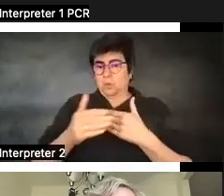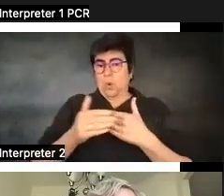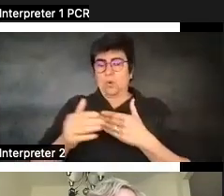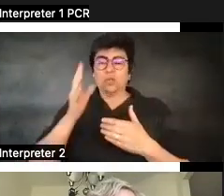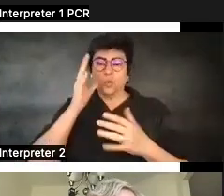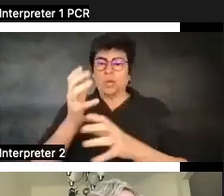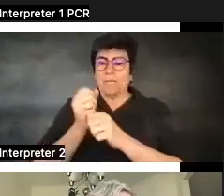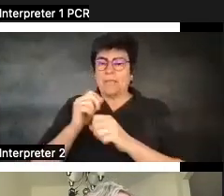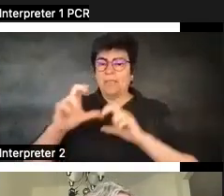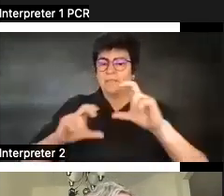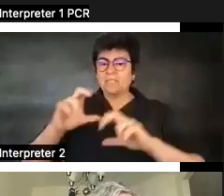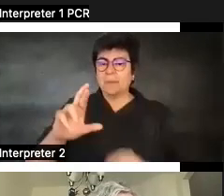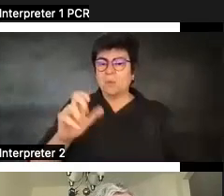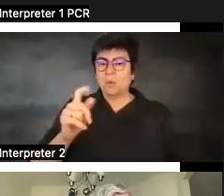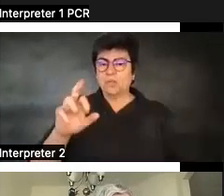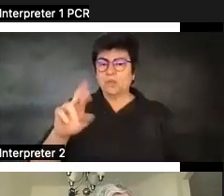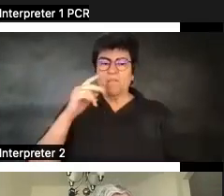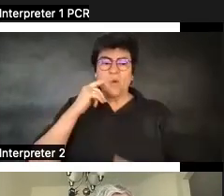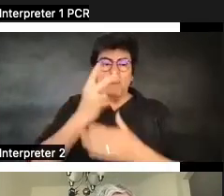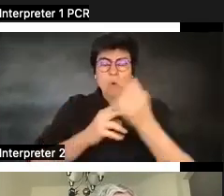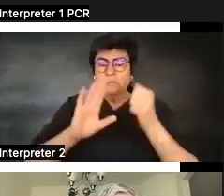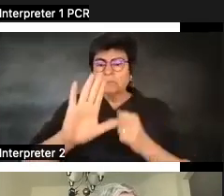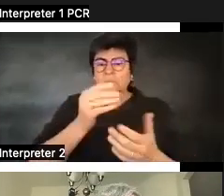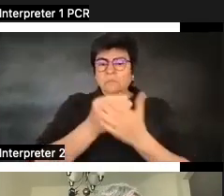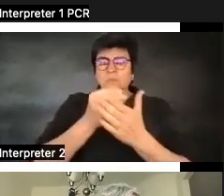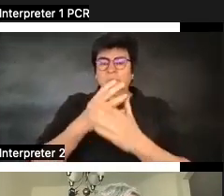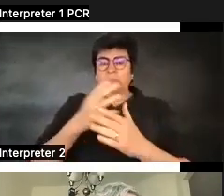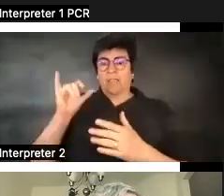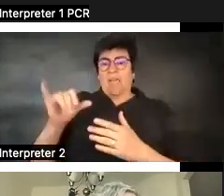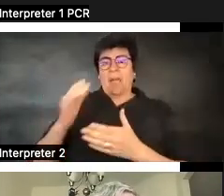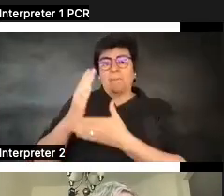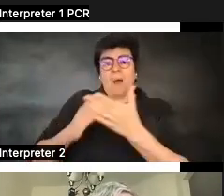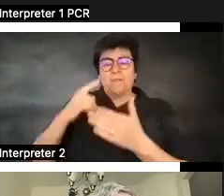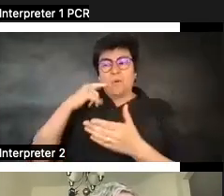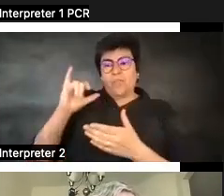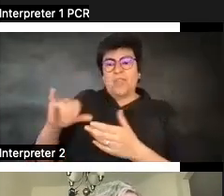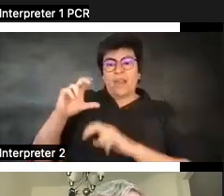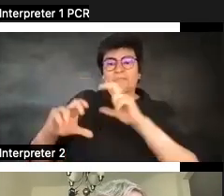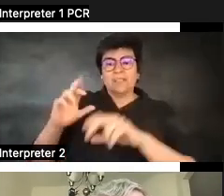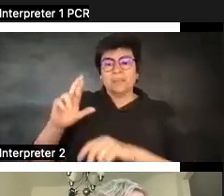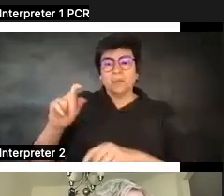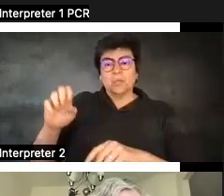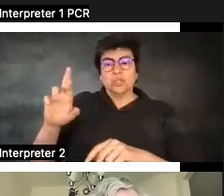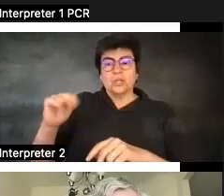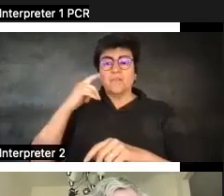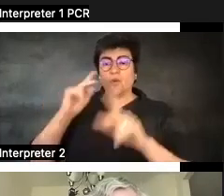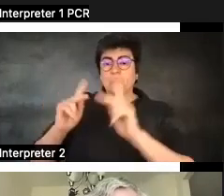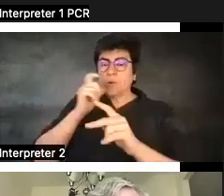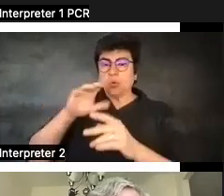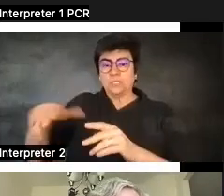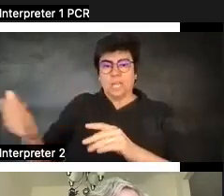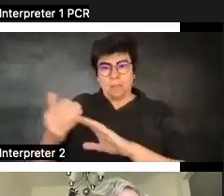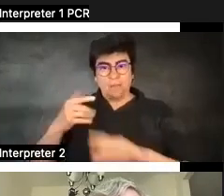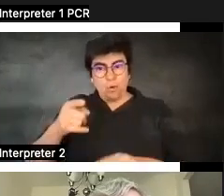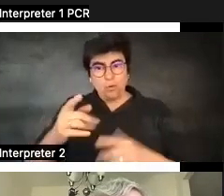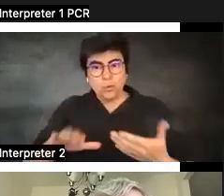the investment returns on both your money and a share of the investment returns from the people who died before you did. This